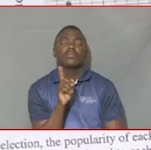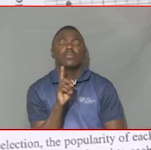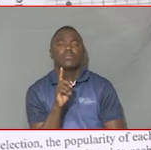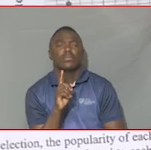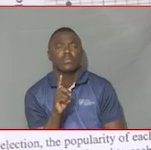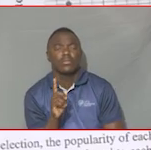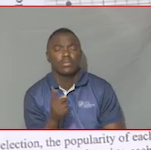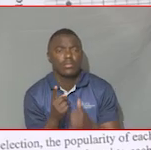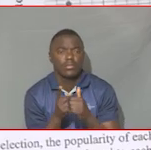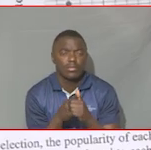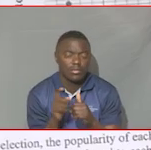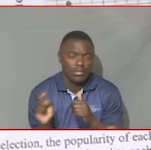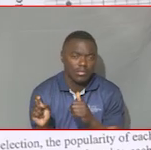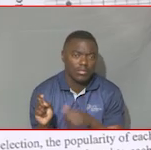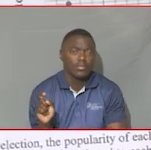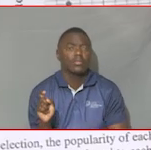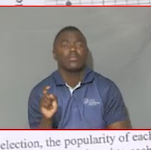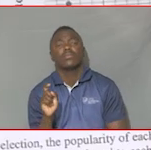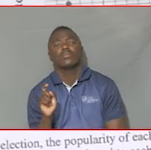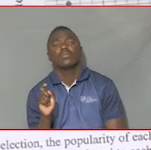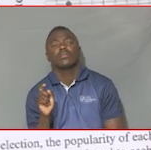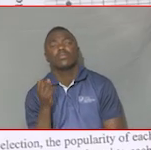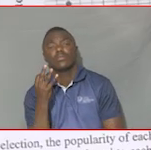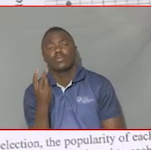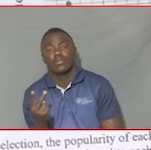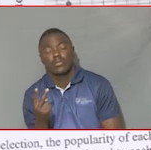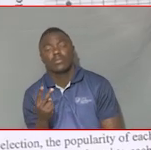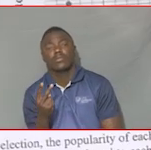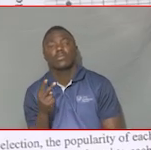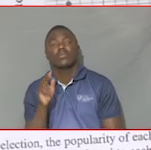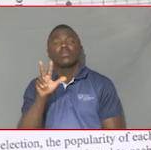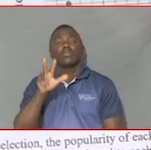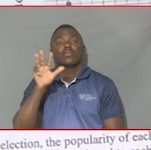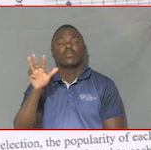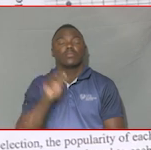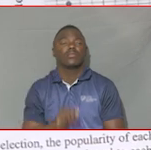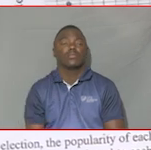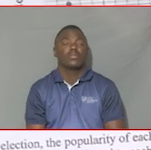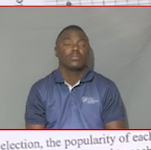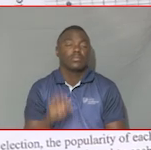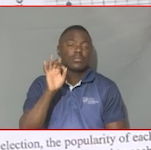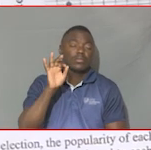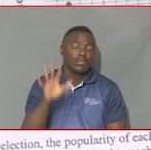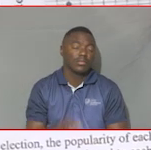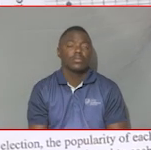first of all, I'm doing the x, 32, 89, 35,